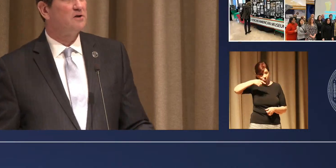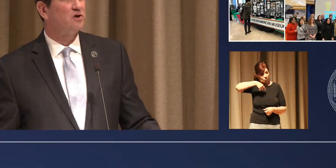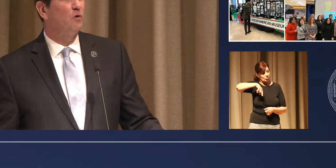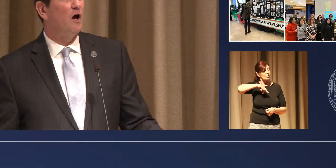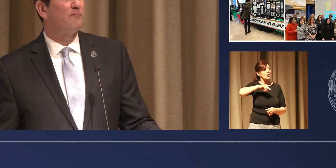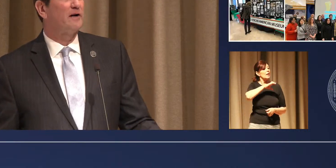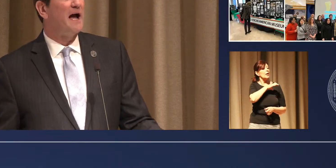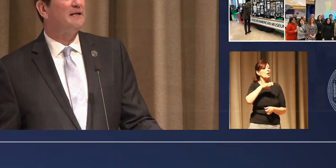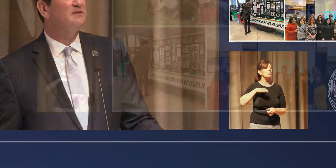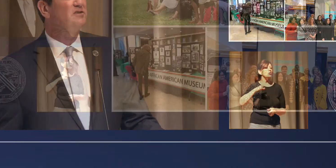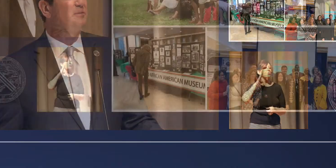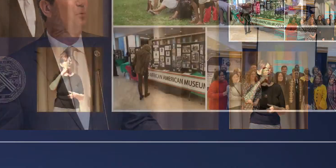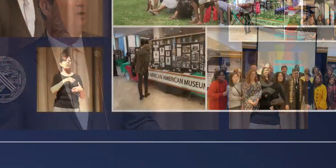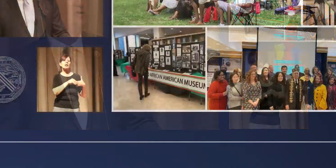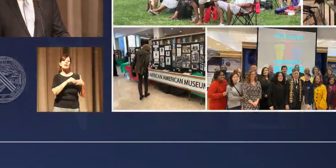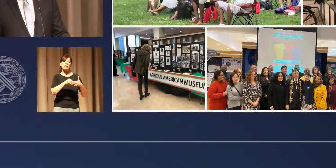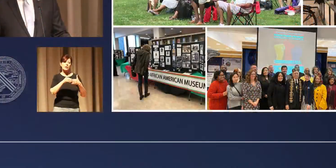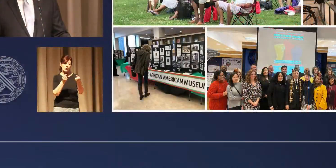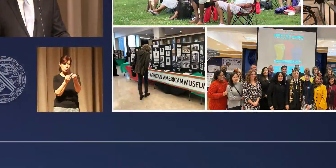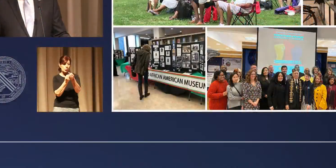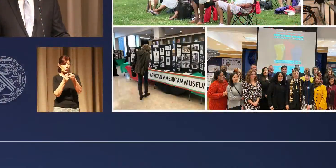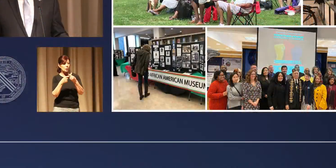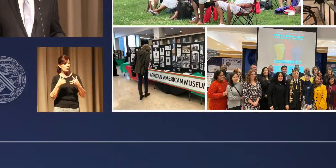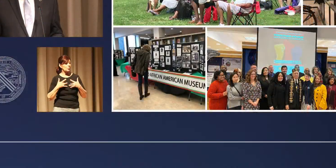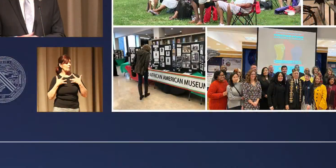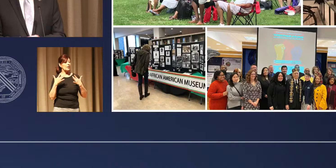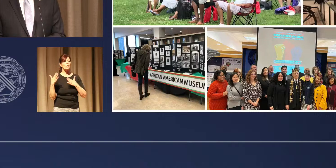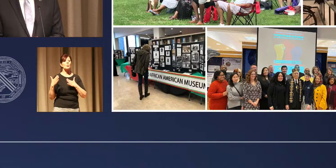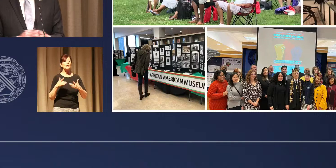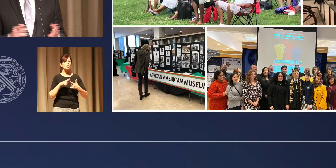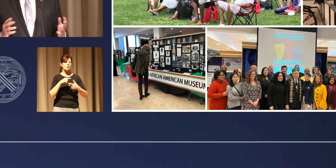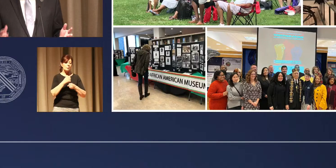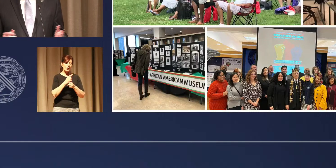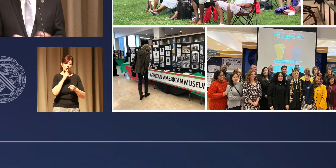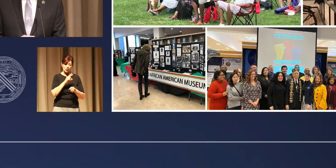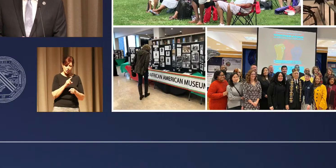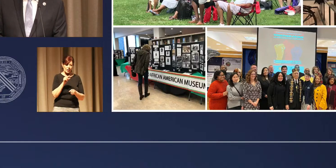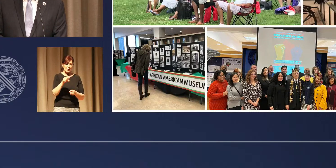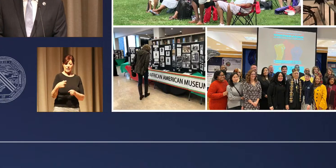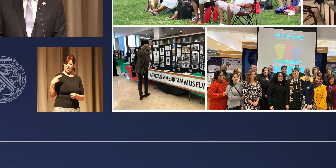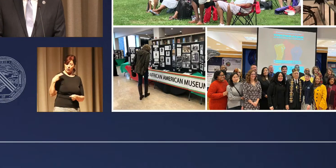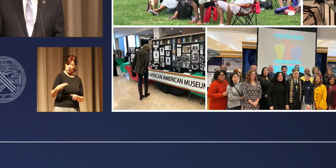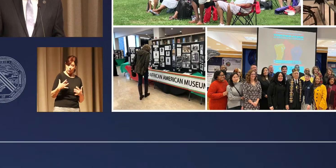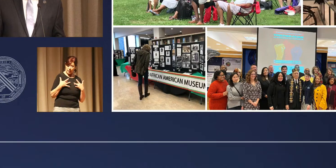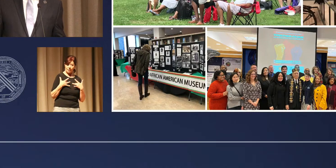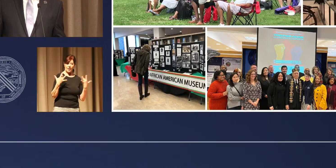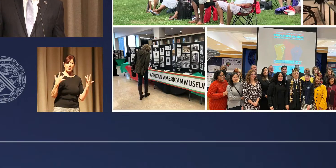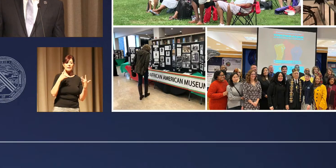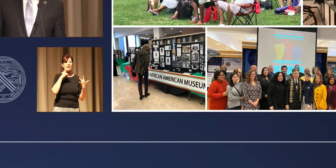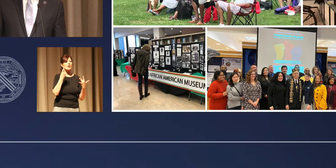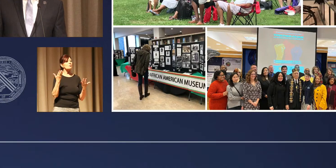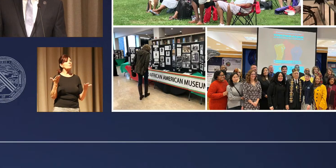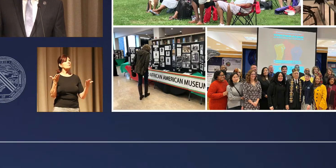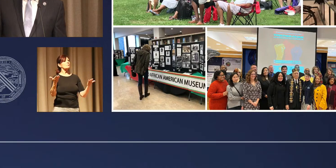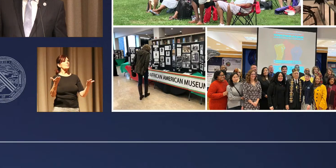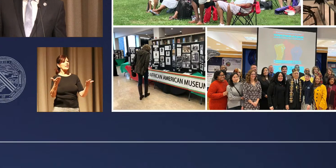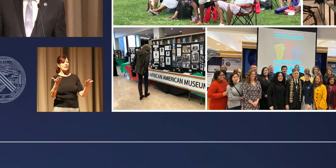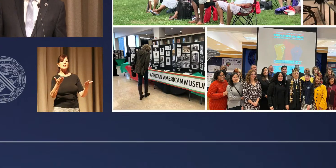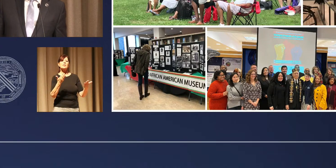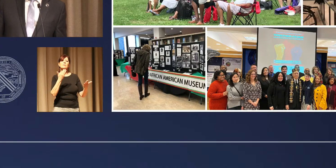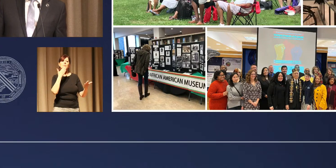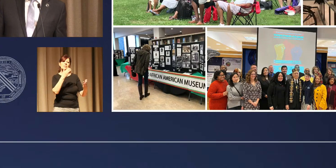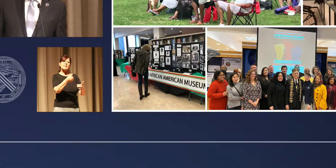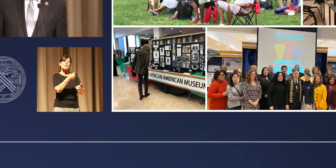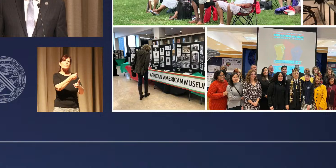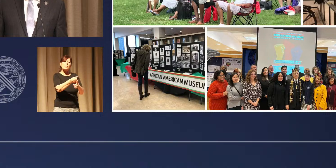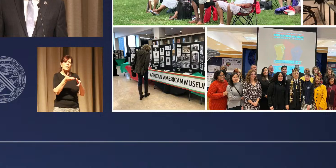the Commission will offer guidance and support to event organizers to ensure that these historical events are presented in a meaningful and